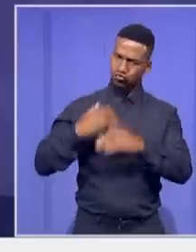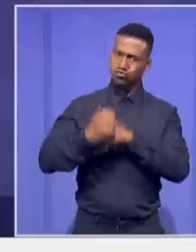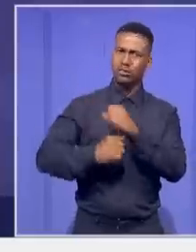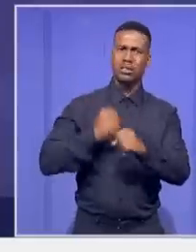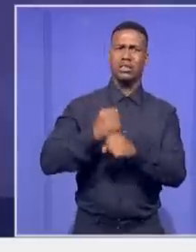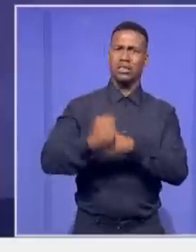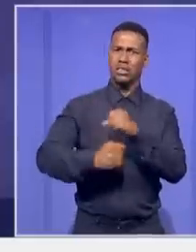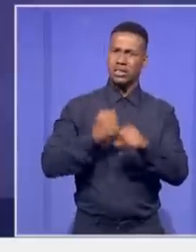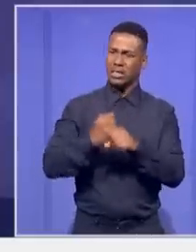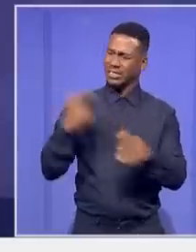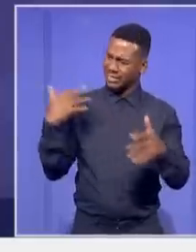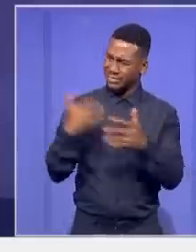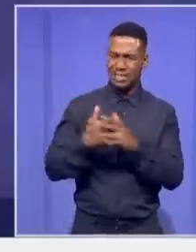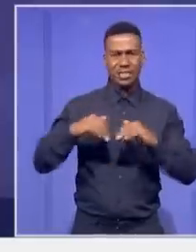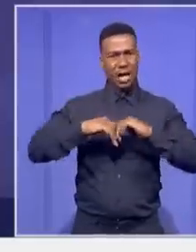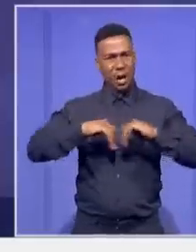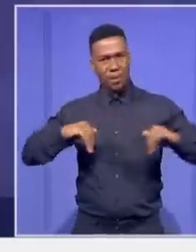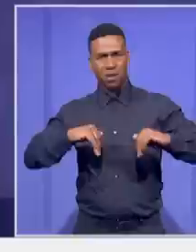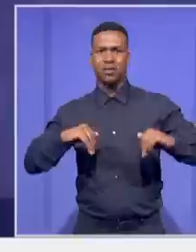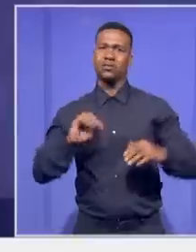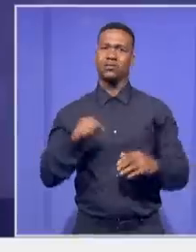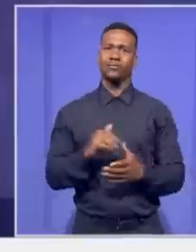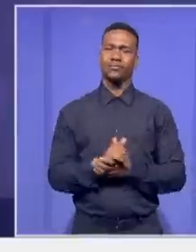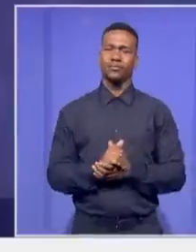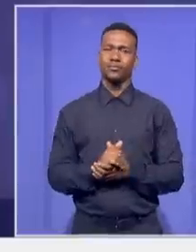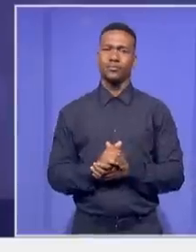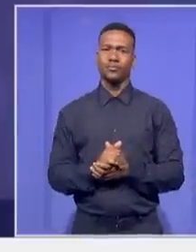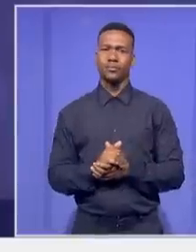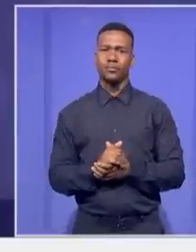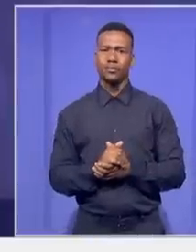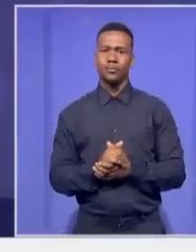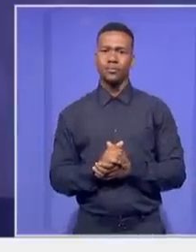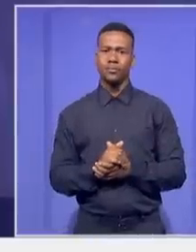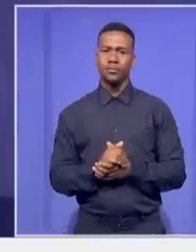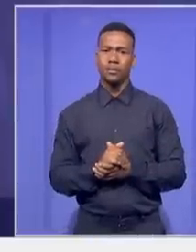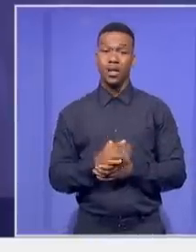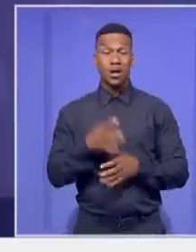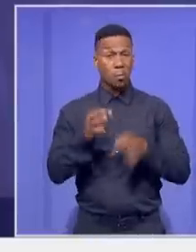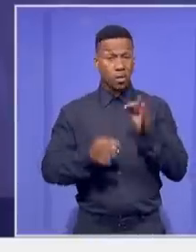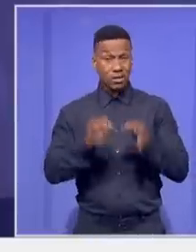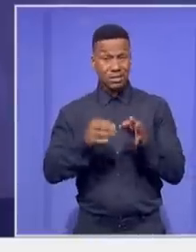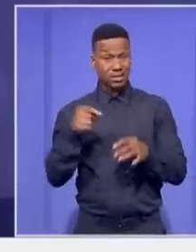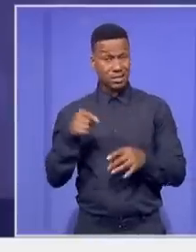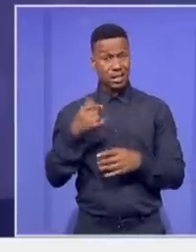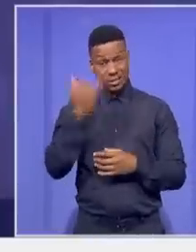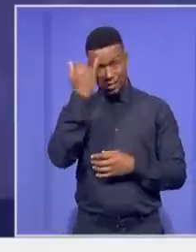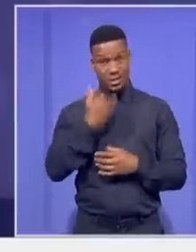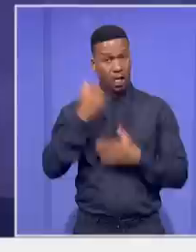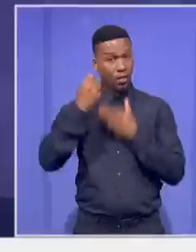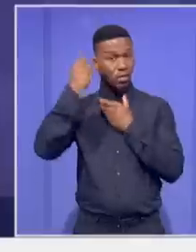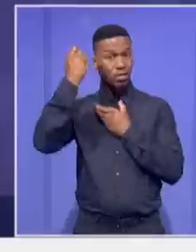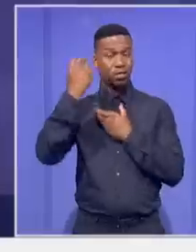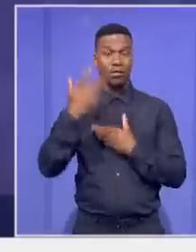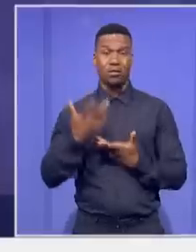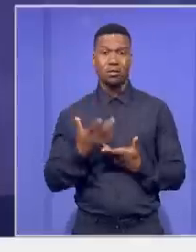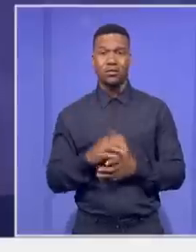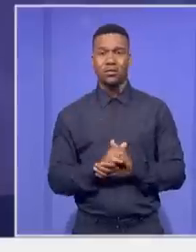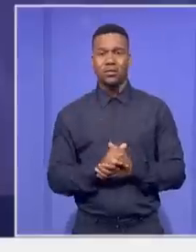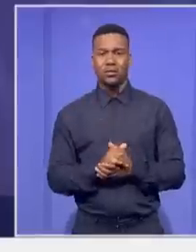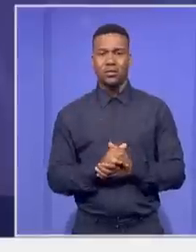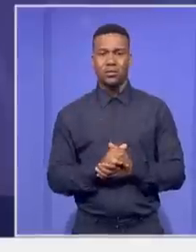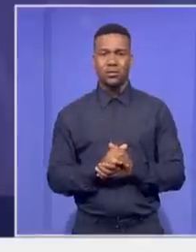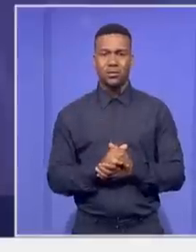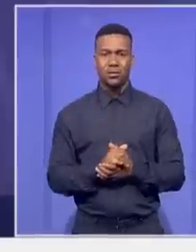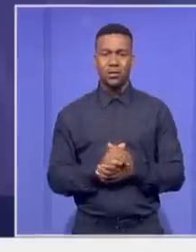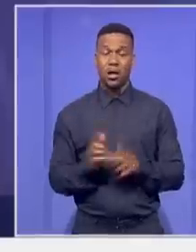apartheid. And in politics, that is suicide. But externally, the problem was diagnosed